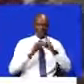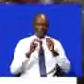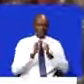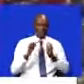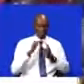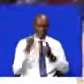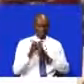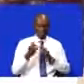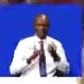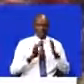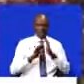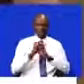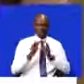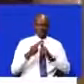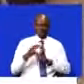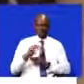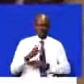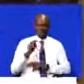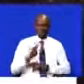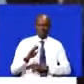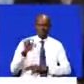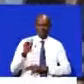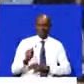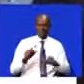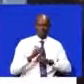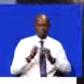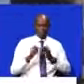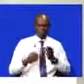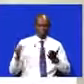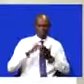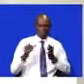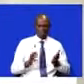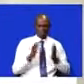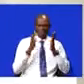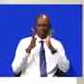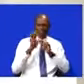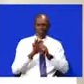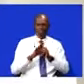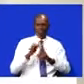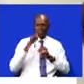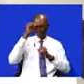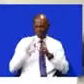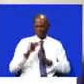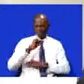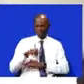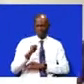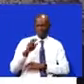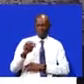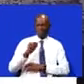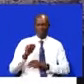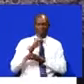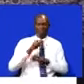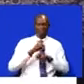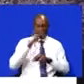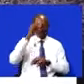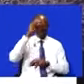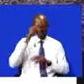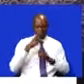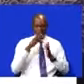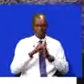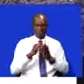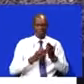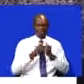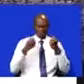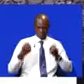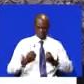mar weche ra ika iso ipantia yore mag medo kwan bung kaunti ma Siaya. Pana Jameson go kwayo piny owacho malo mondo pi oboke